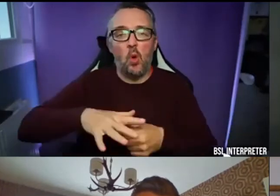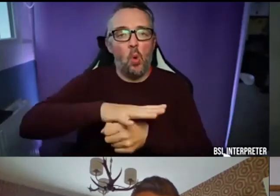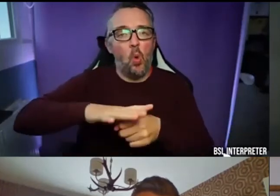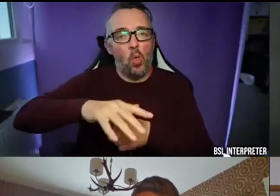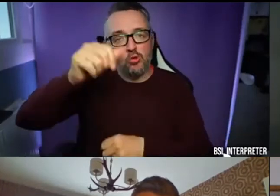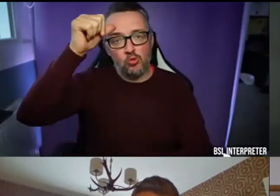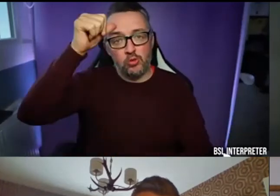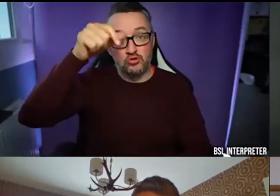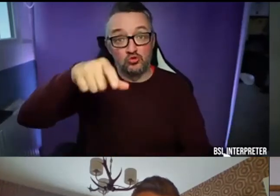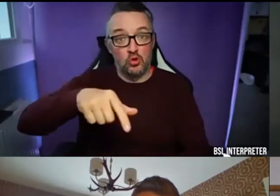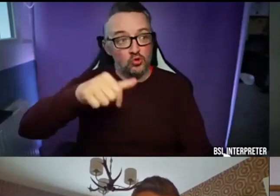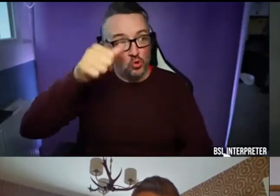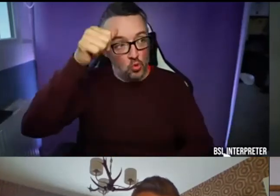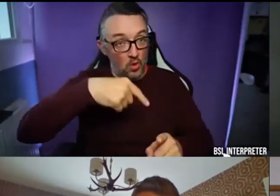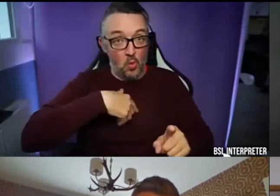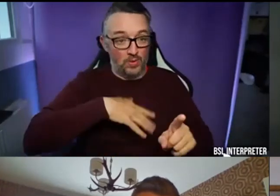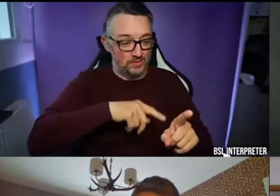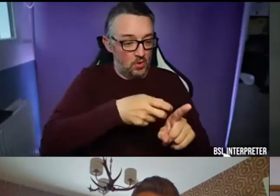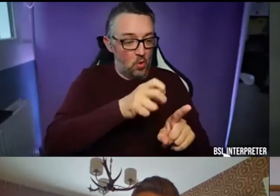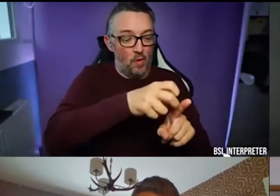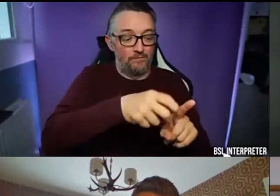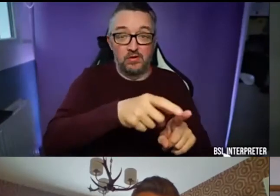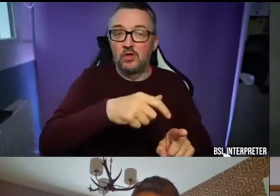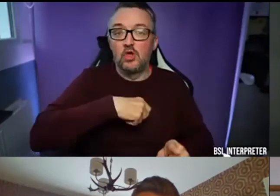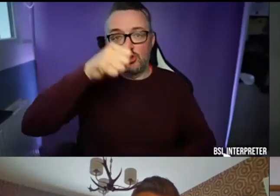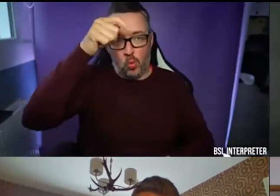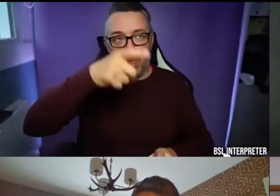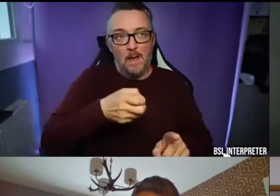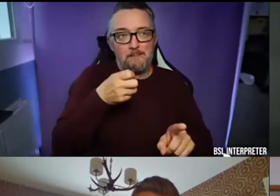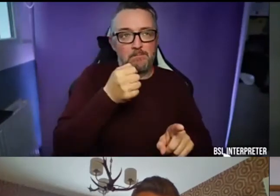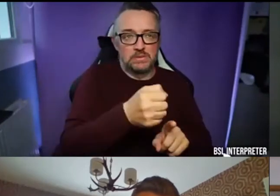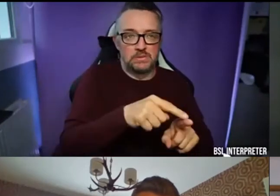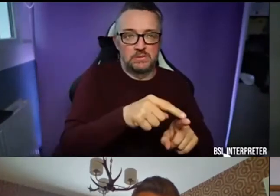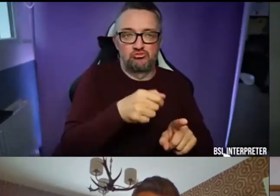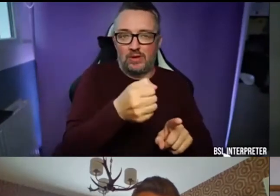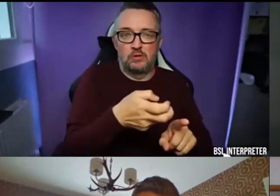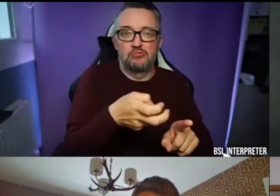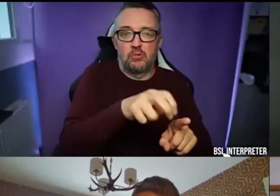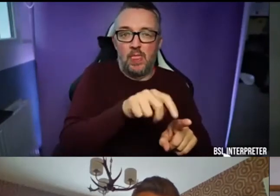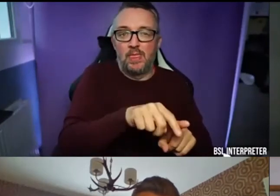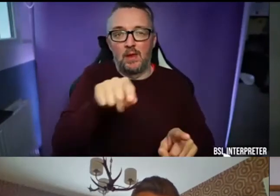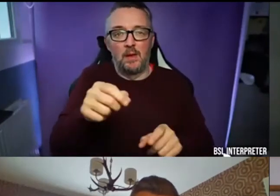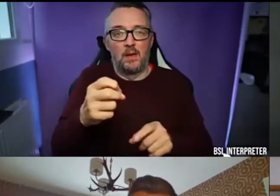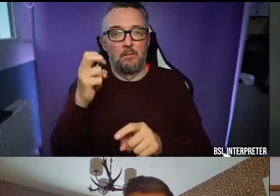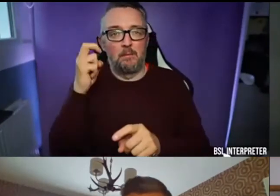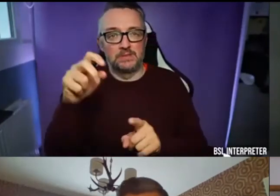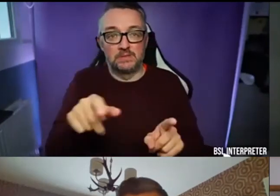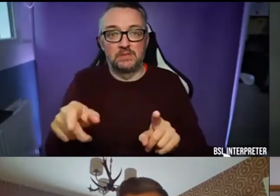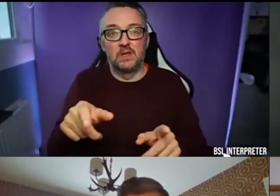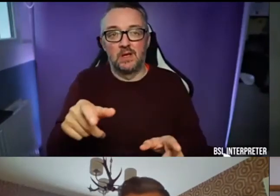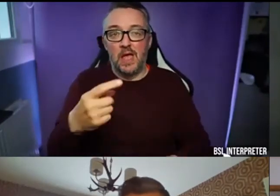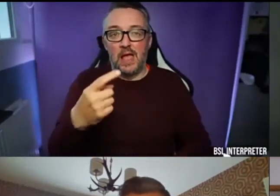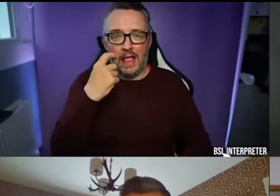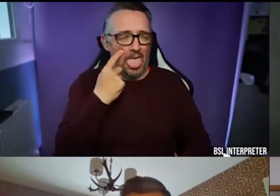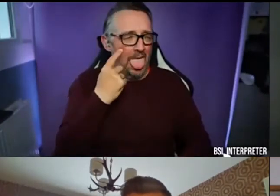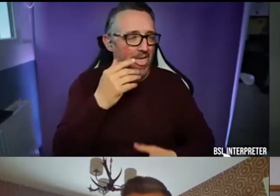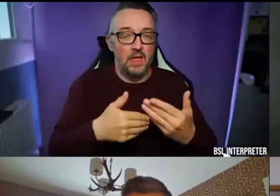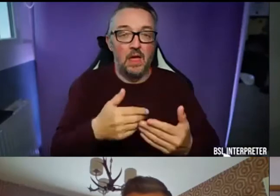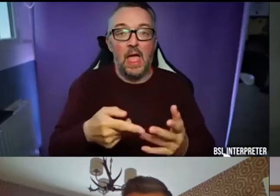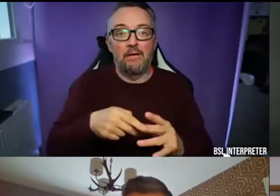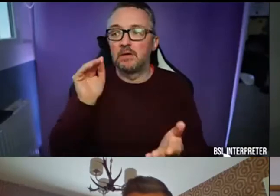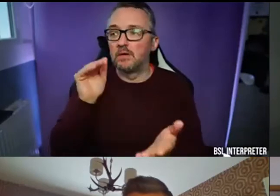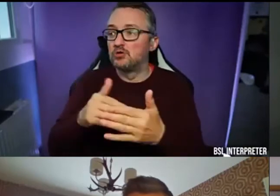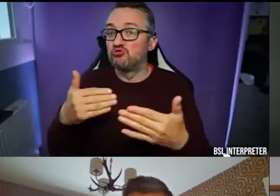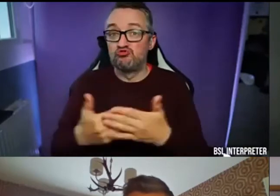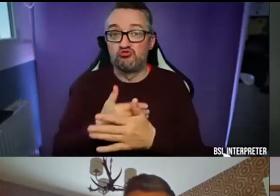order to make those connections successfully. So if you know what you're doing and you know where you're going, then you know when you can wing it. But if you're in an unfamiliar place, you might need a